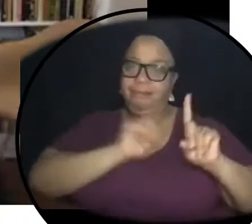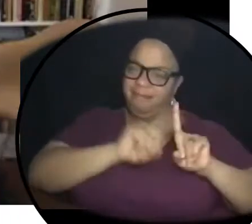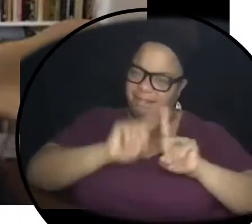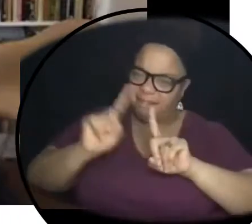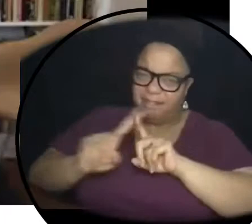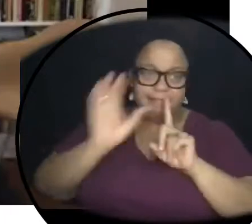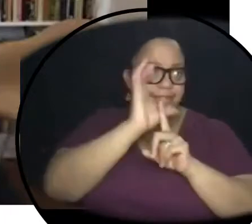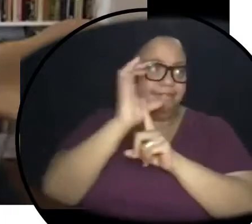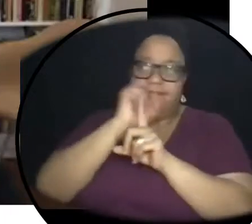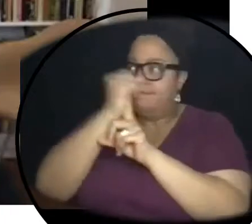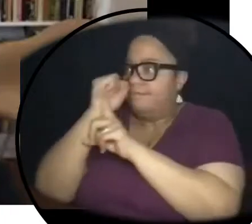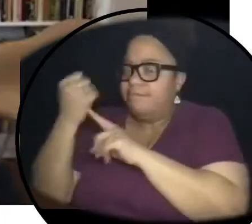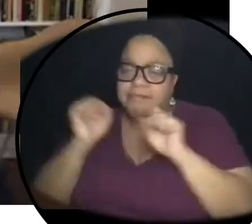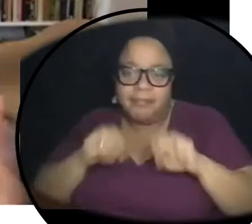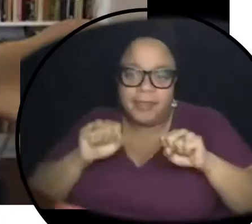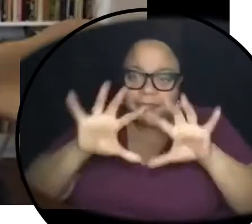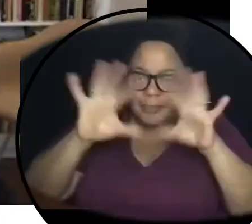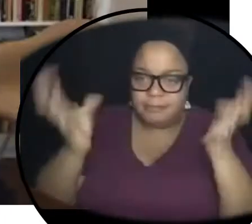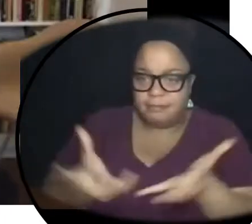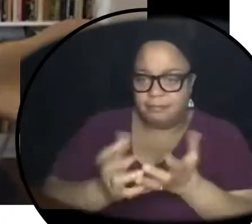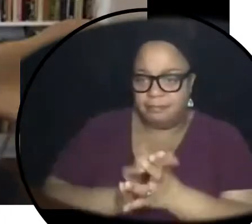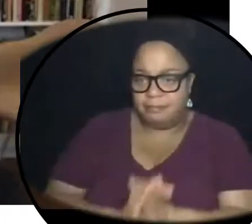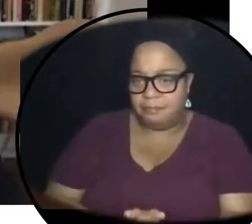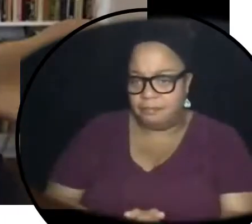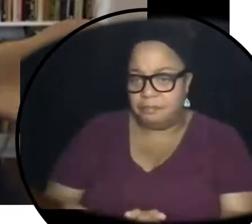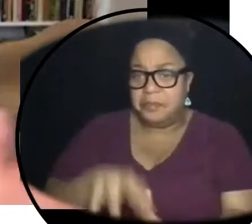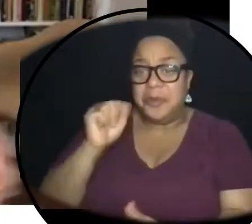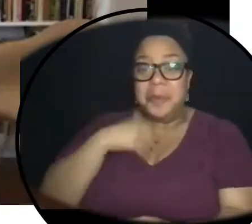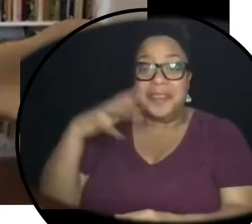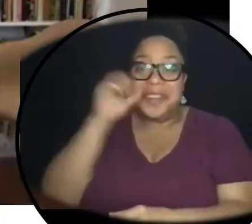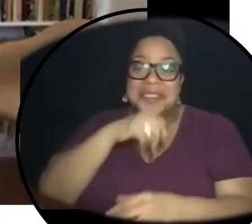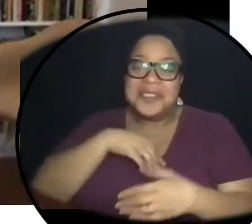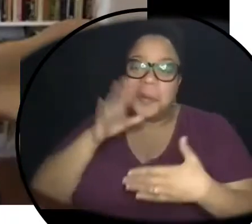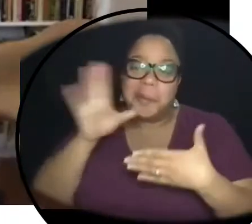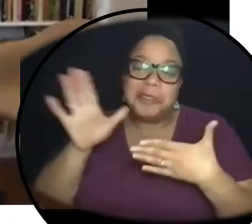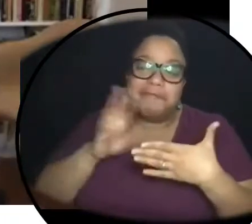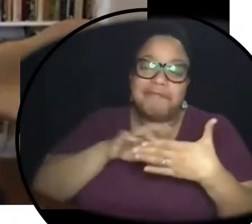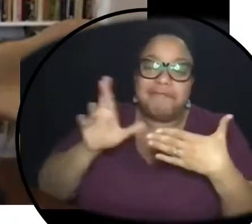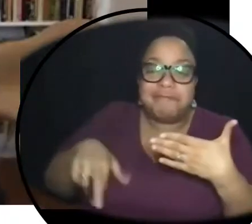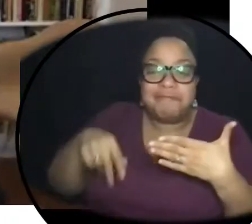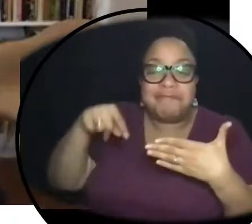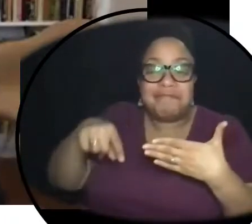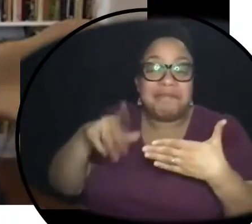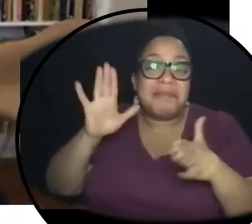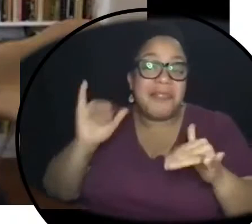Otherwise, it becomes the kind of carceral feminism that Leti was talking about.